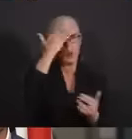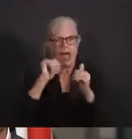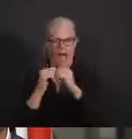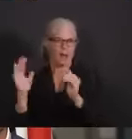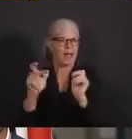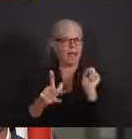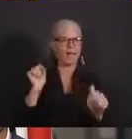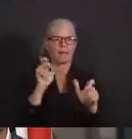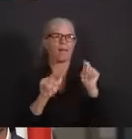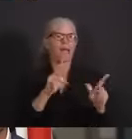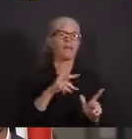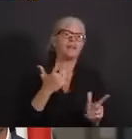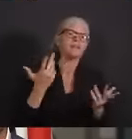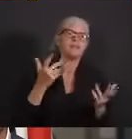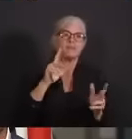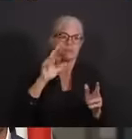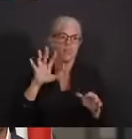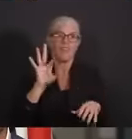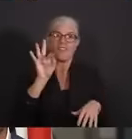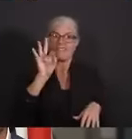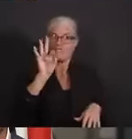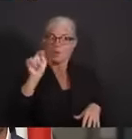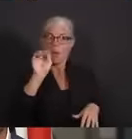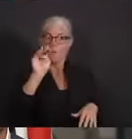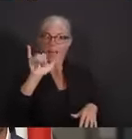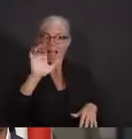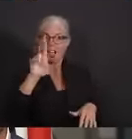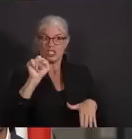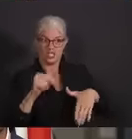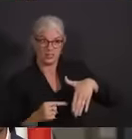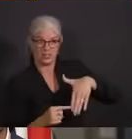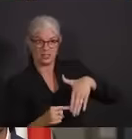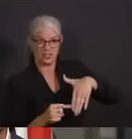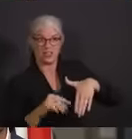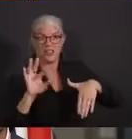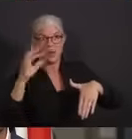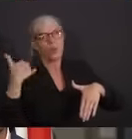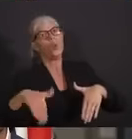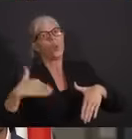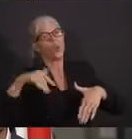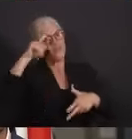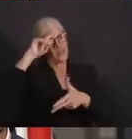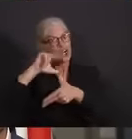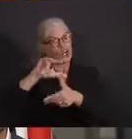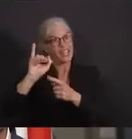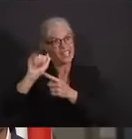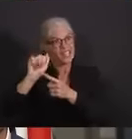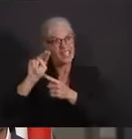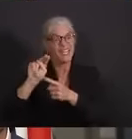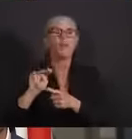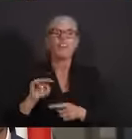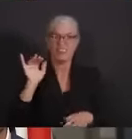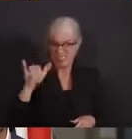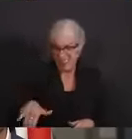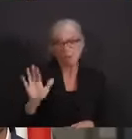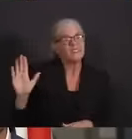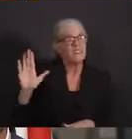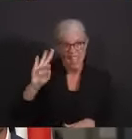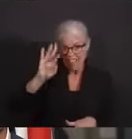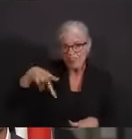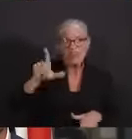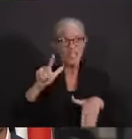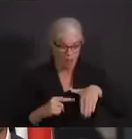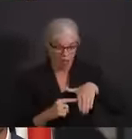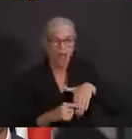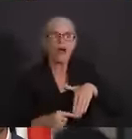not a full rebuild. Fort Myers Beach for Hurricane Ian was FPL, and they could have gotten the power back